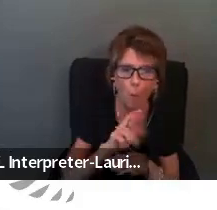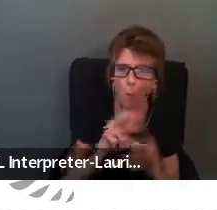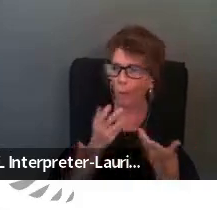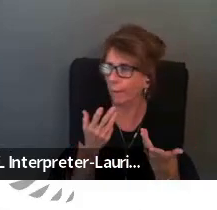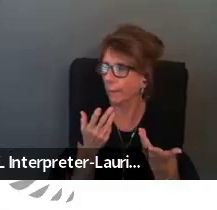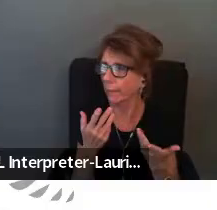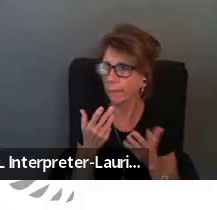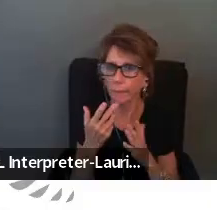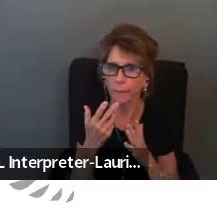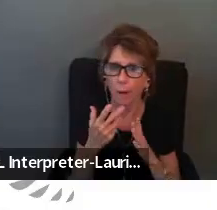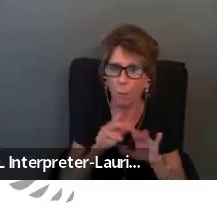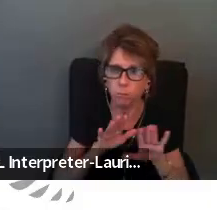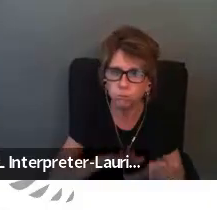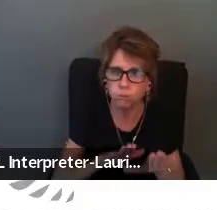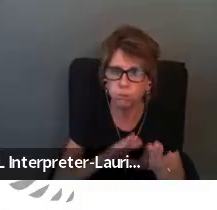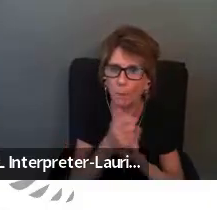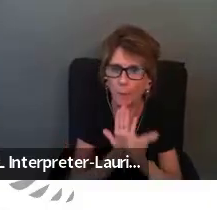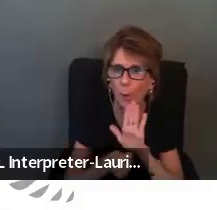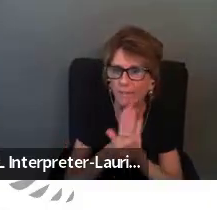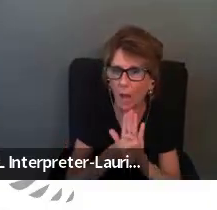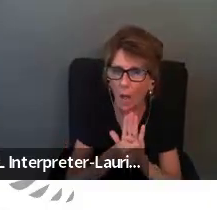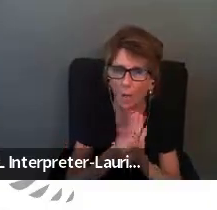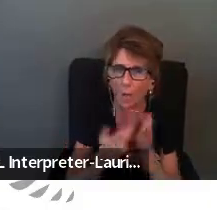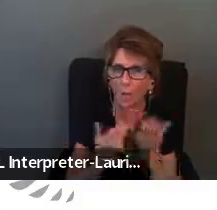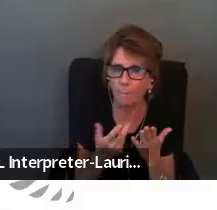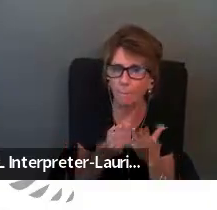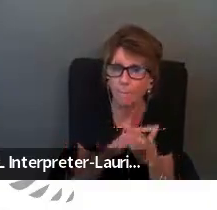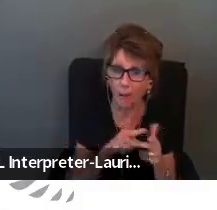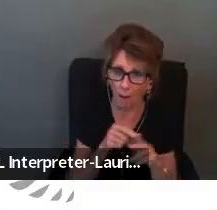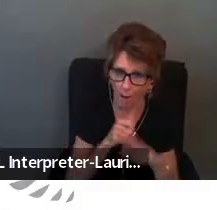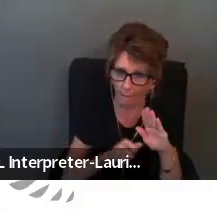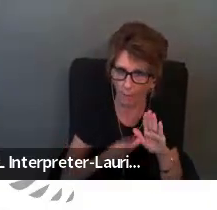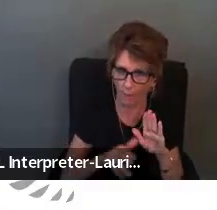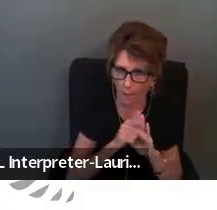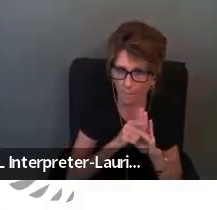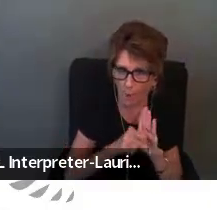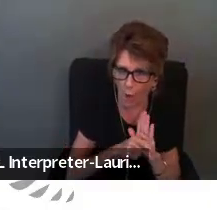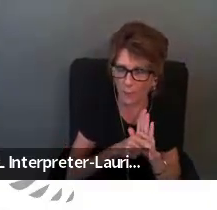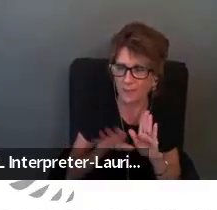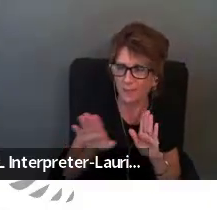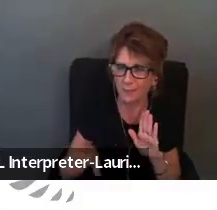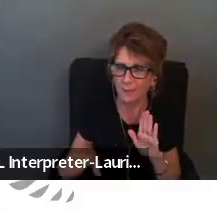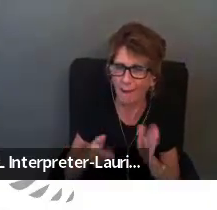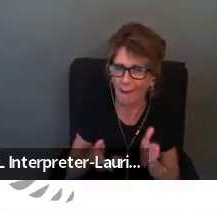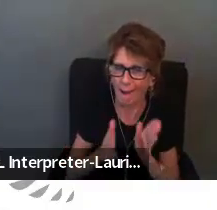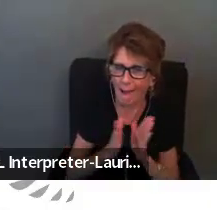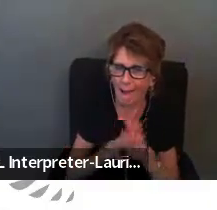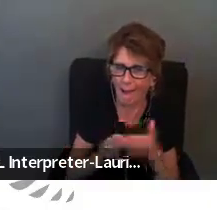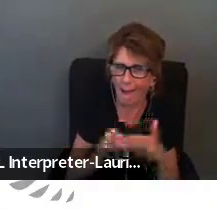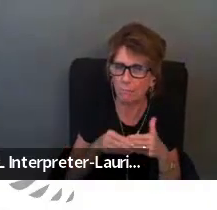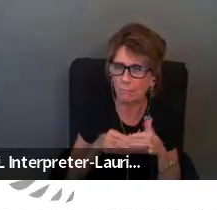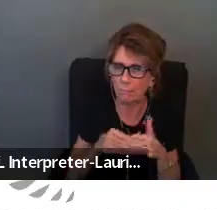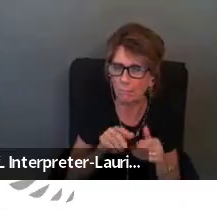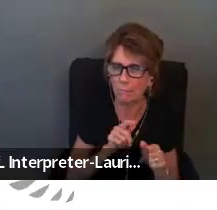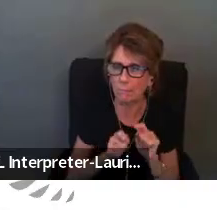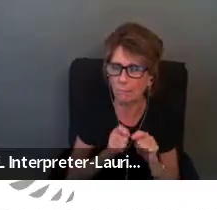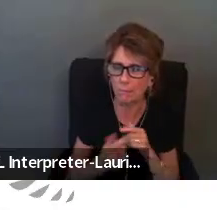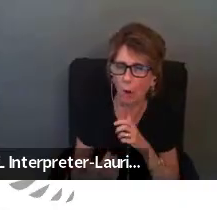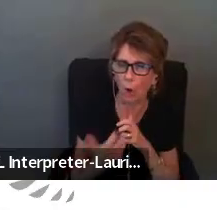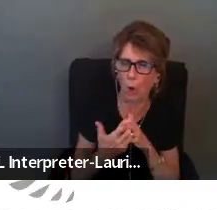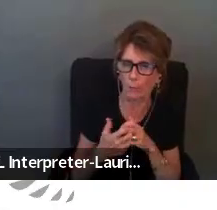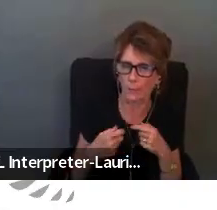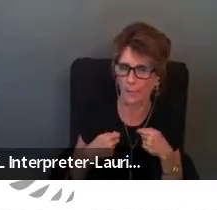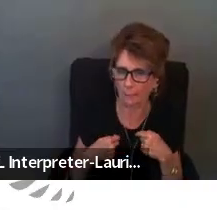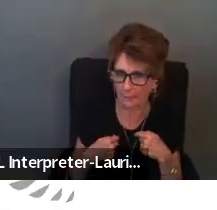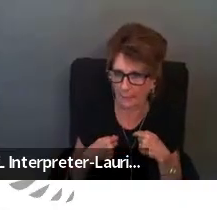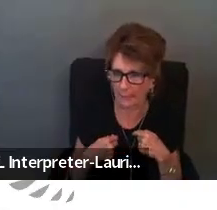requirements, all those things that are in policy, you could be asking for those to be modified to accommodate you based